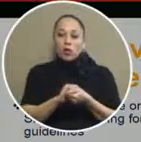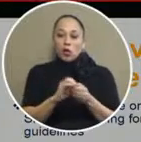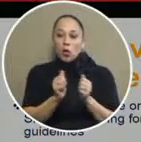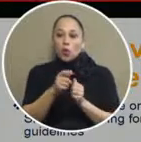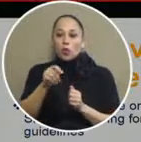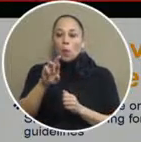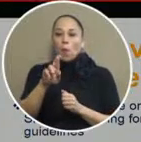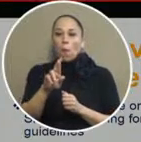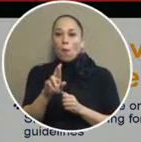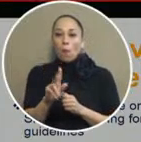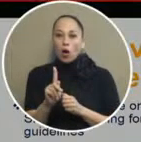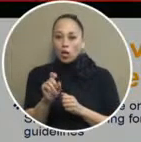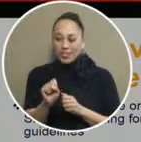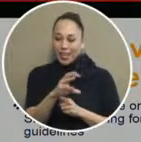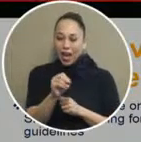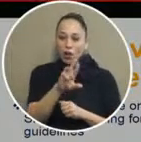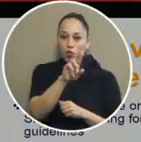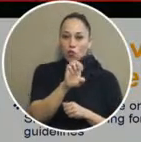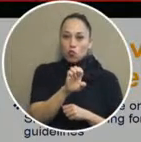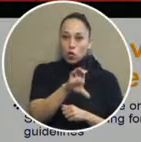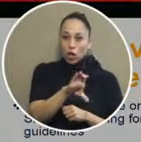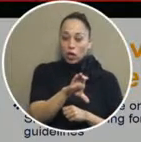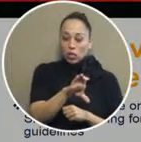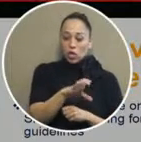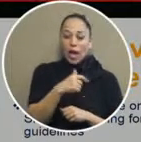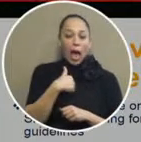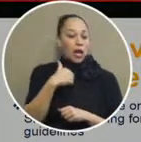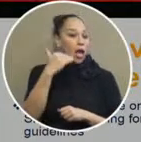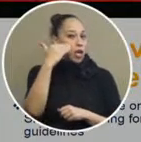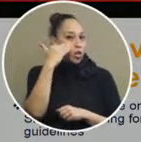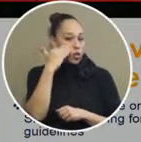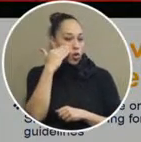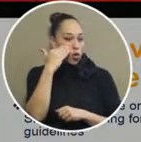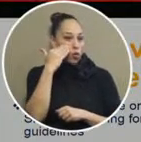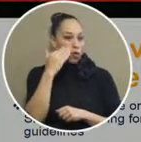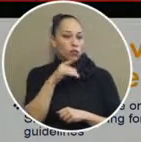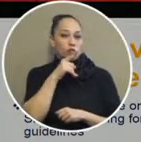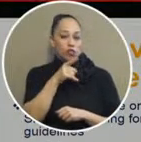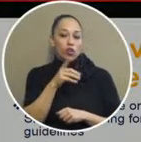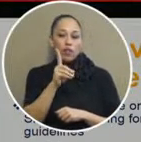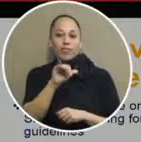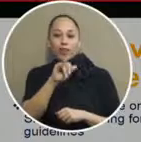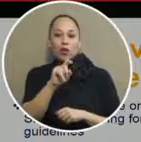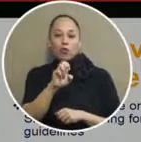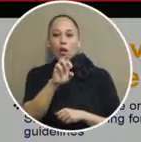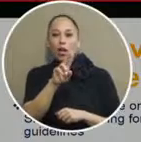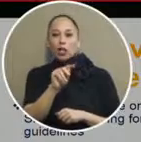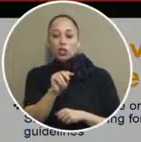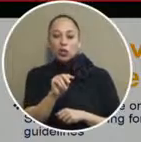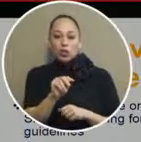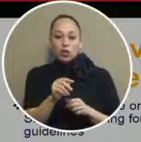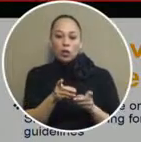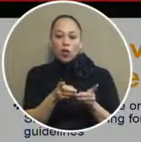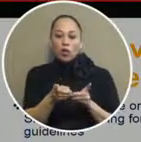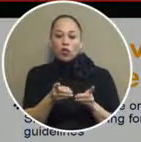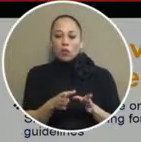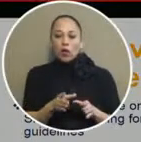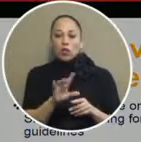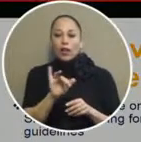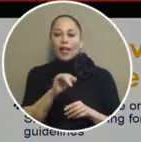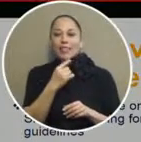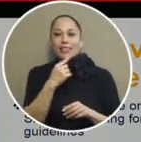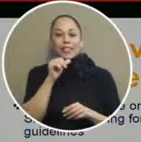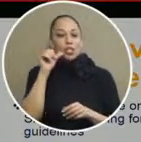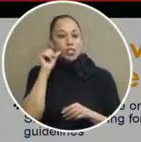and Recreation Department. I know that Interim Director Ben Fife spoke briefly to it yesterday,